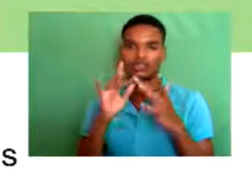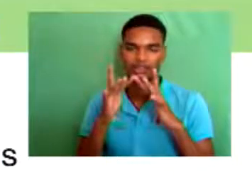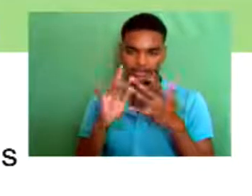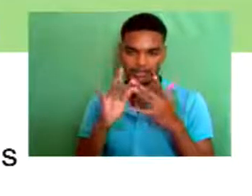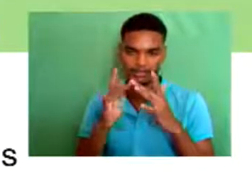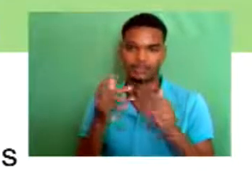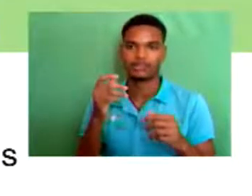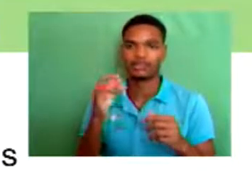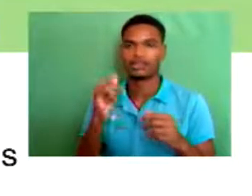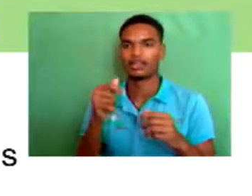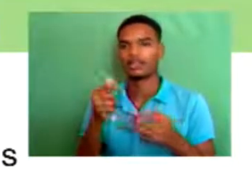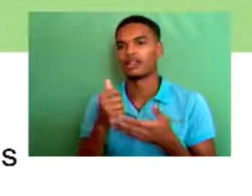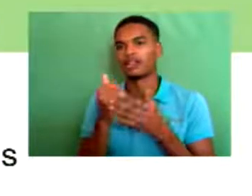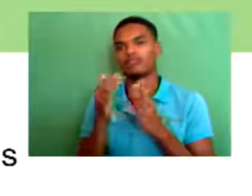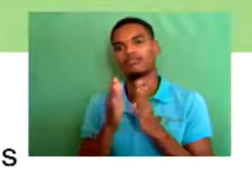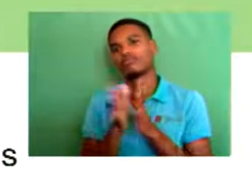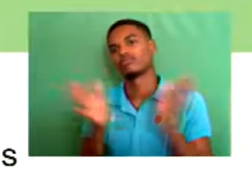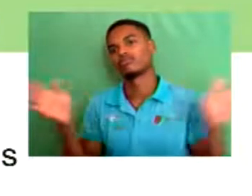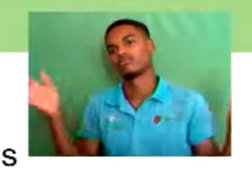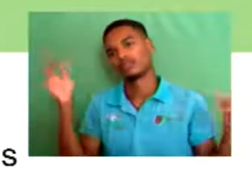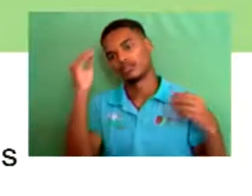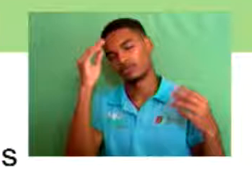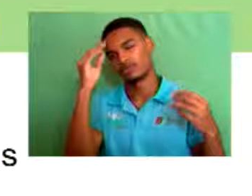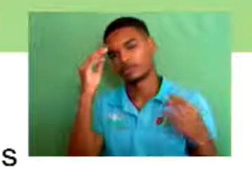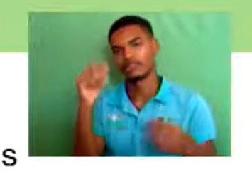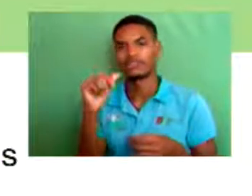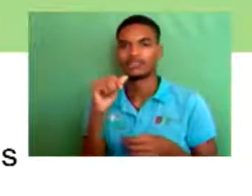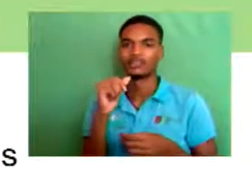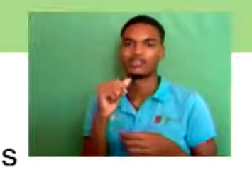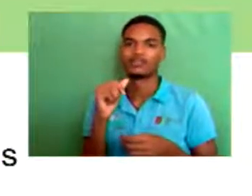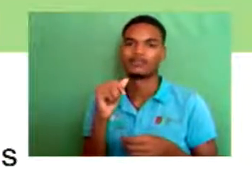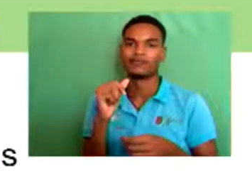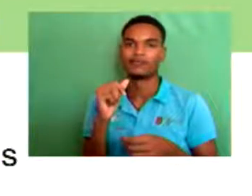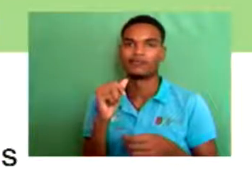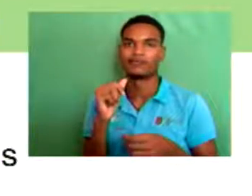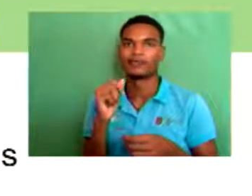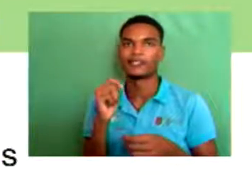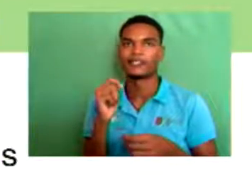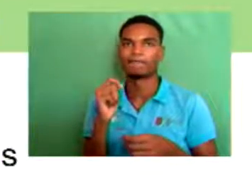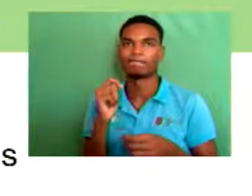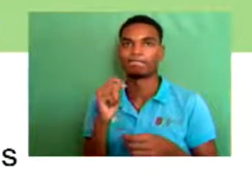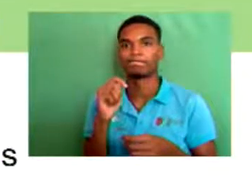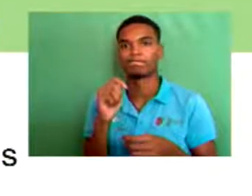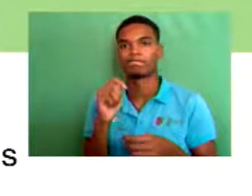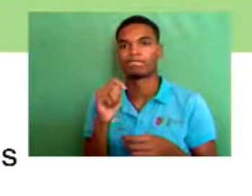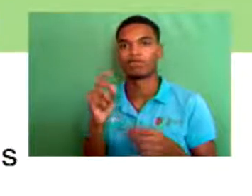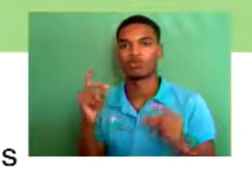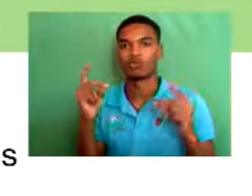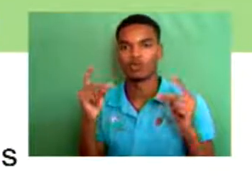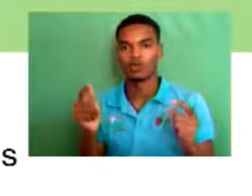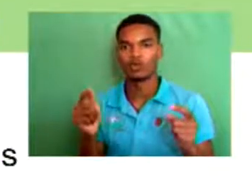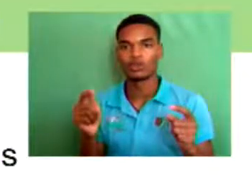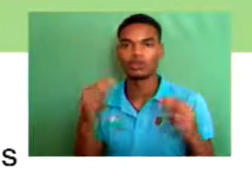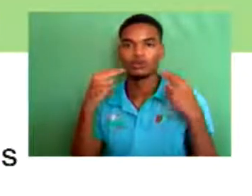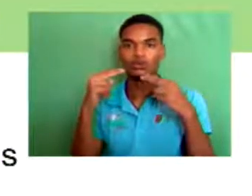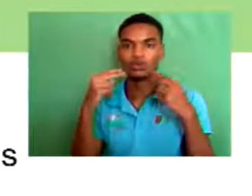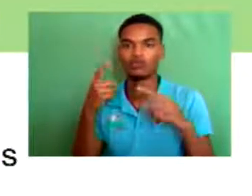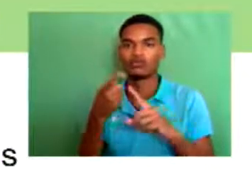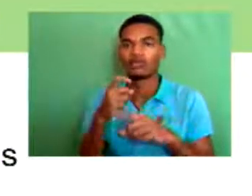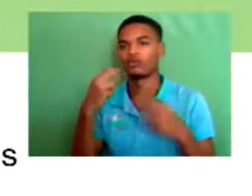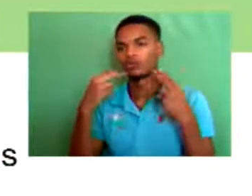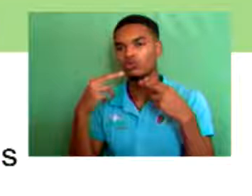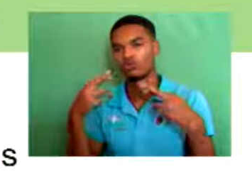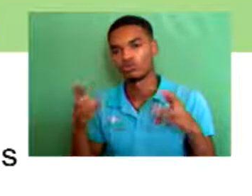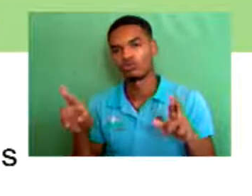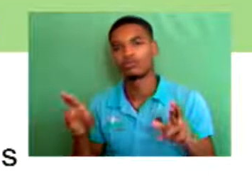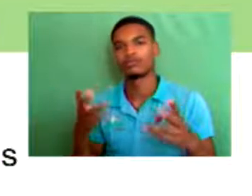range of urgent information, not just EAS alerts. Urgent news from your newsroom about school closures, local incidents,